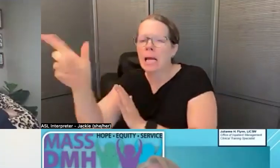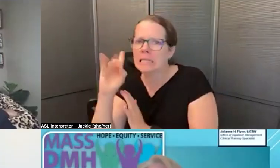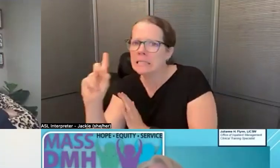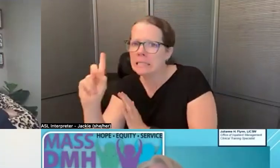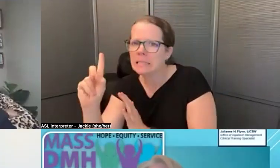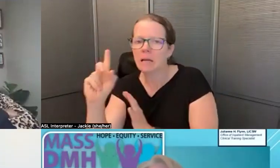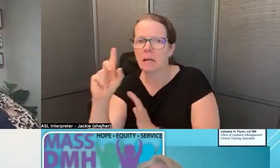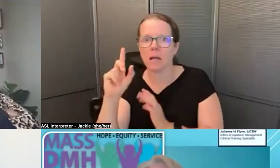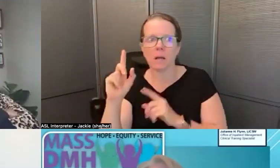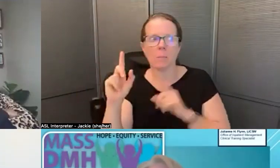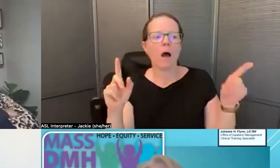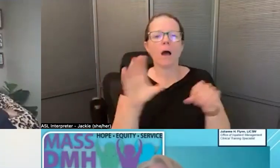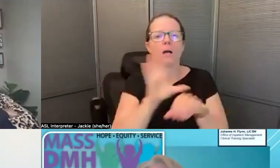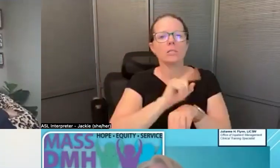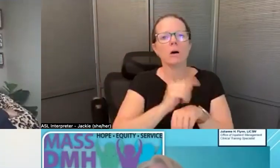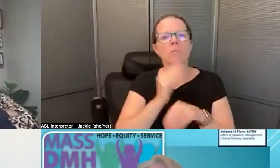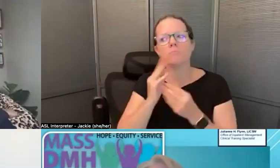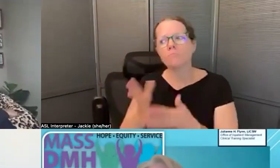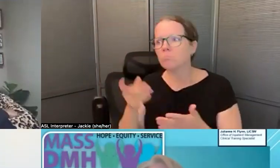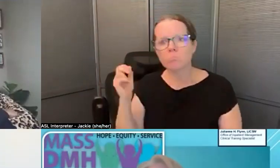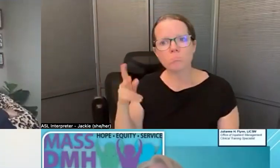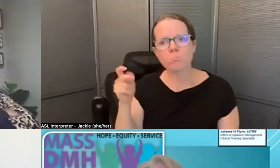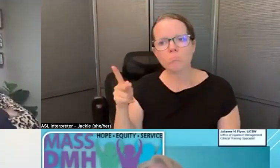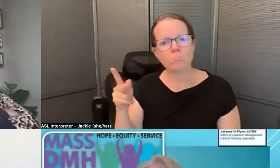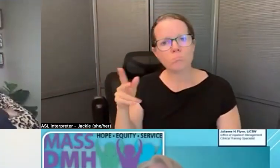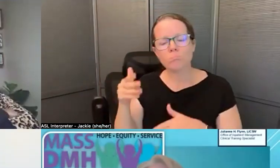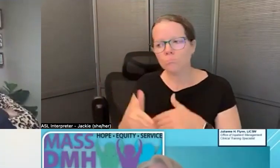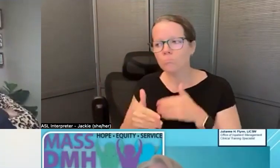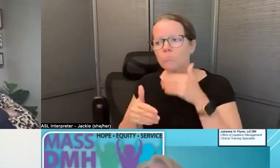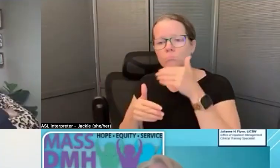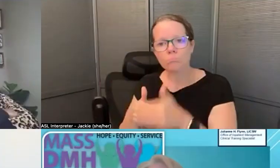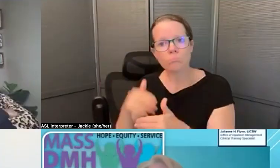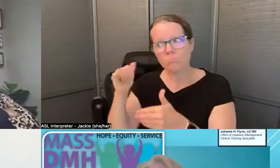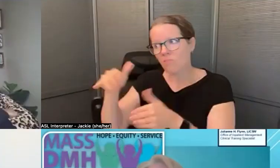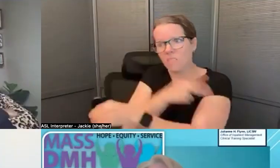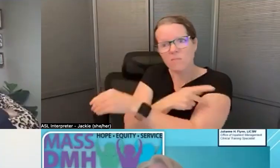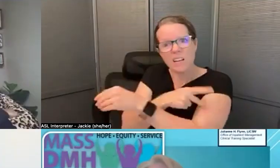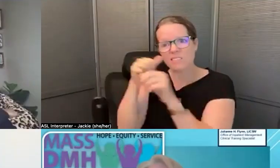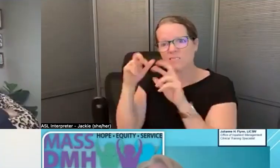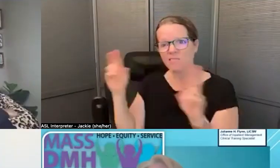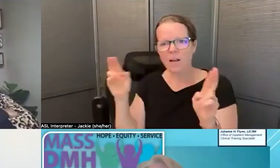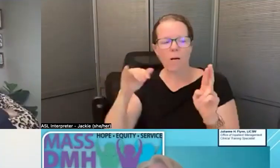was at. And at that point he wasn't ready. So it was nice to hear that we